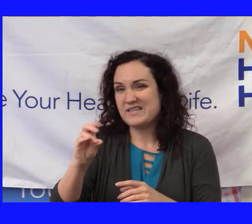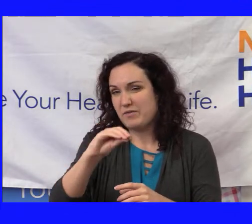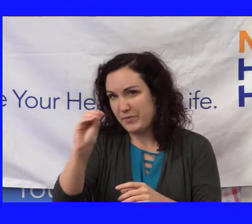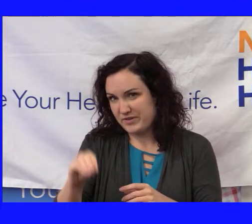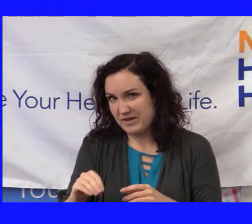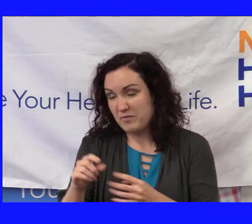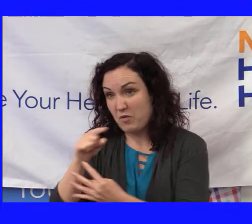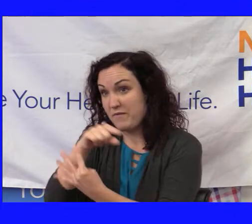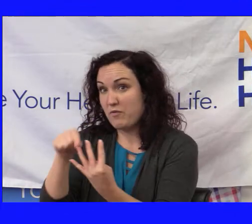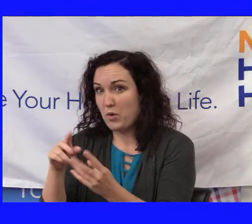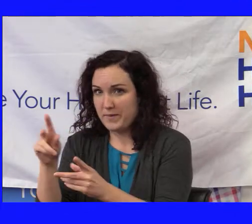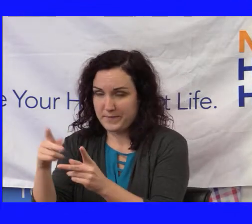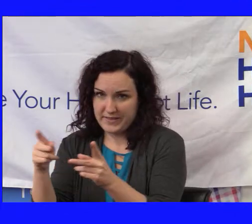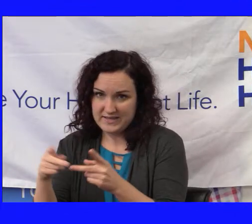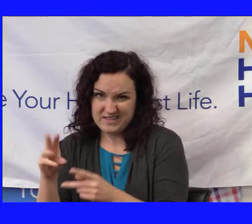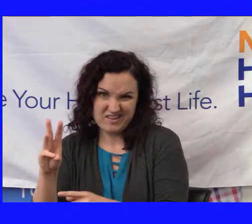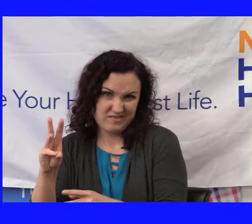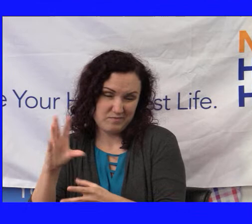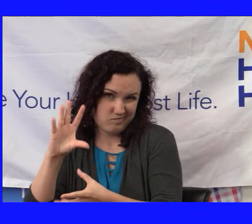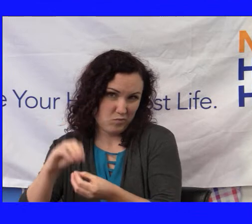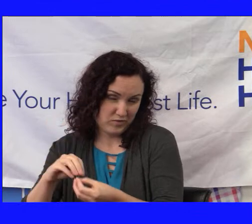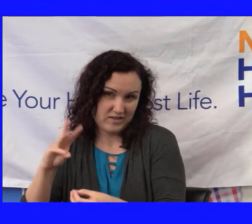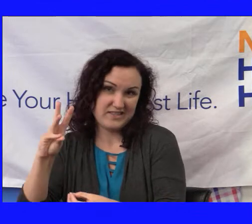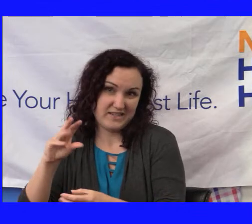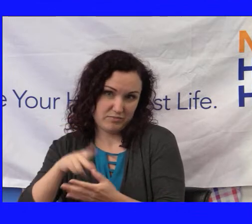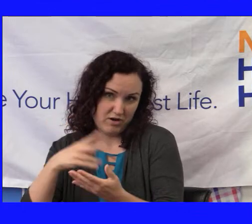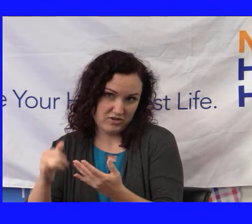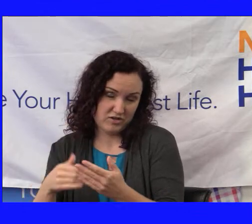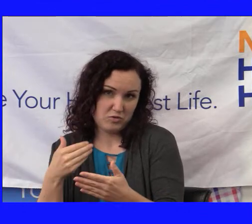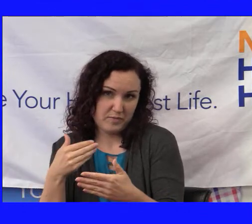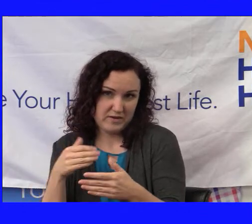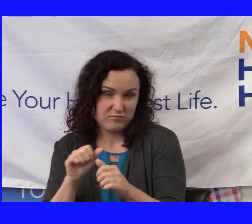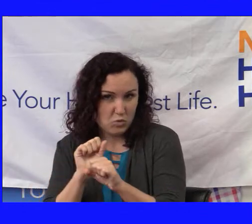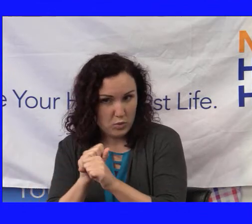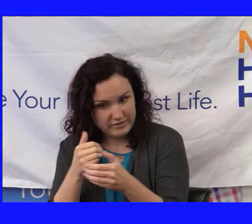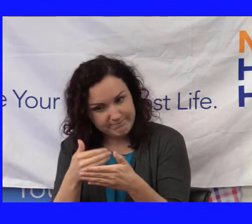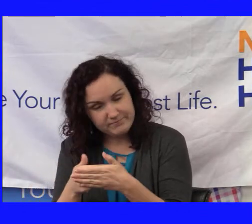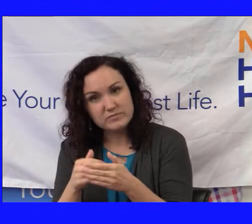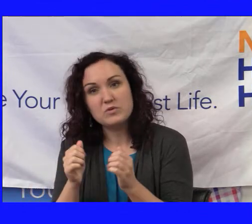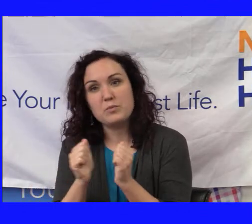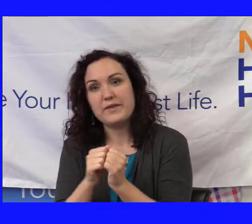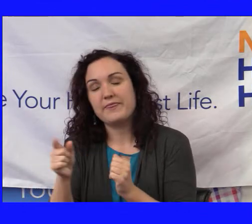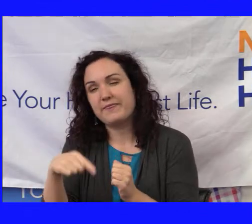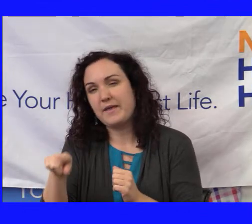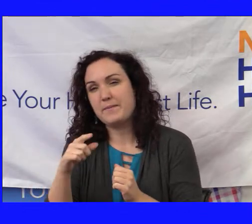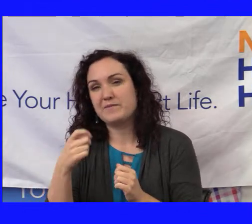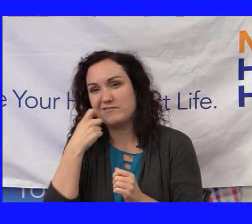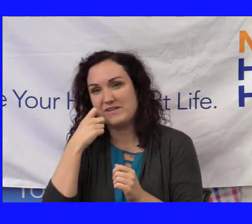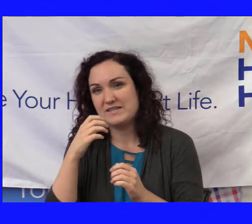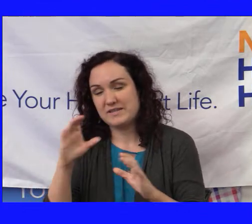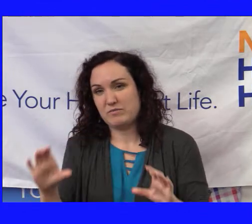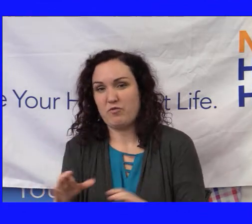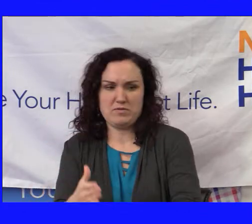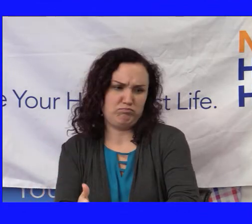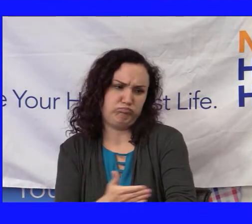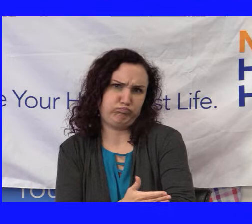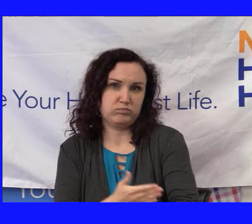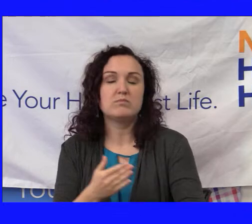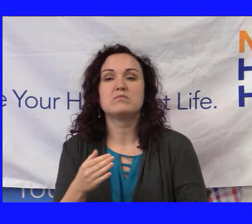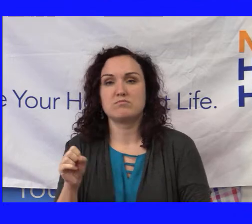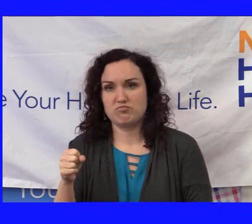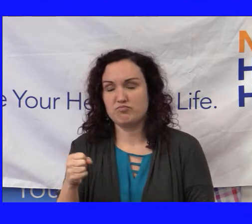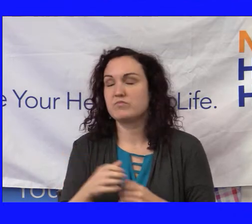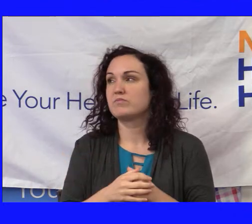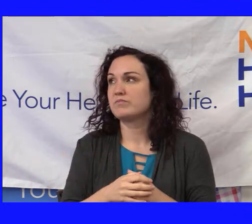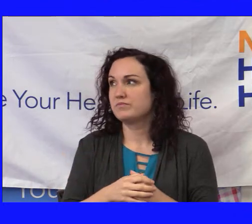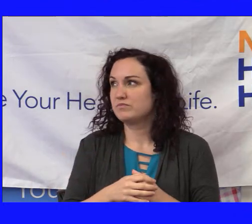4 facilities on 6 projects. We've been working closely with Carefree, and their recent performance has improved. They recently